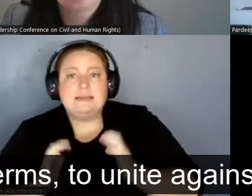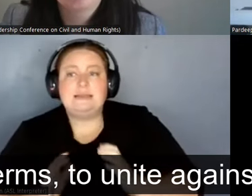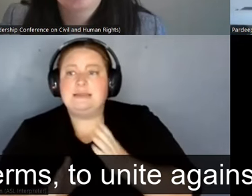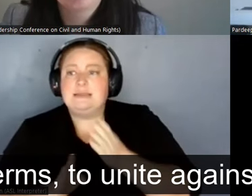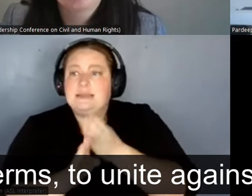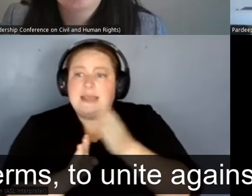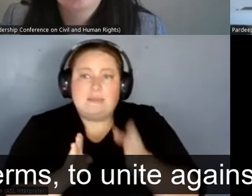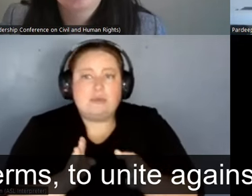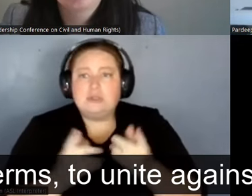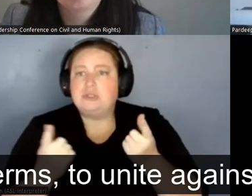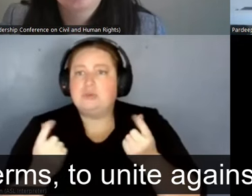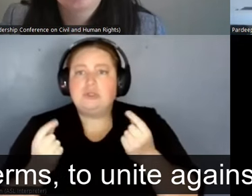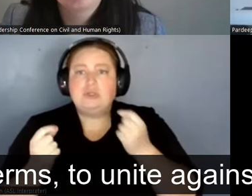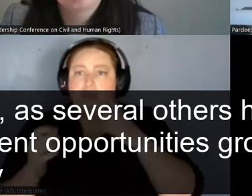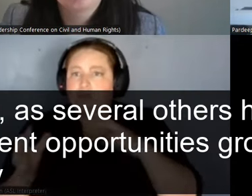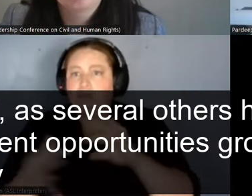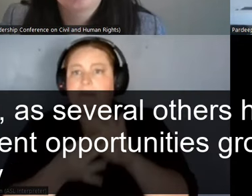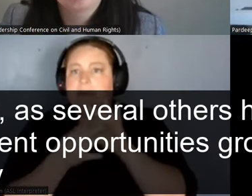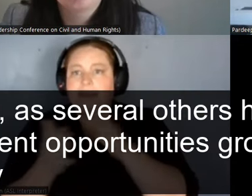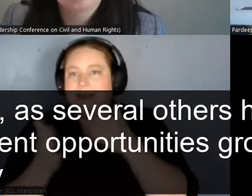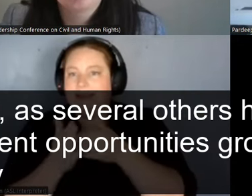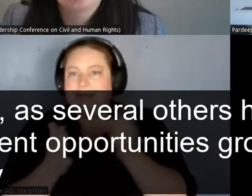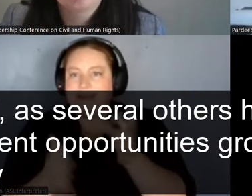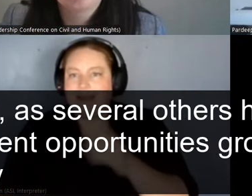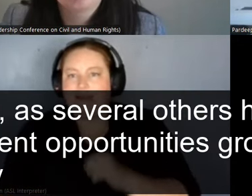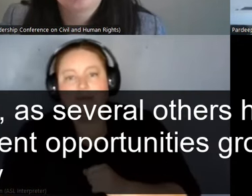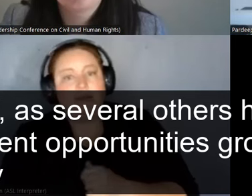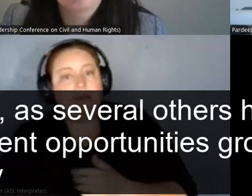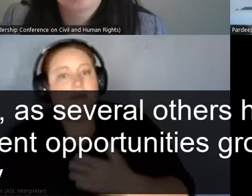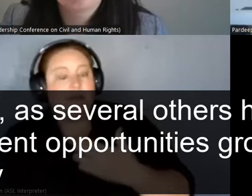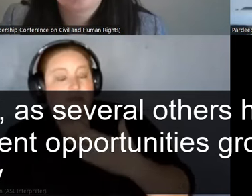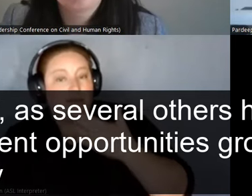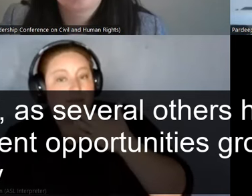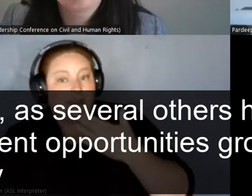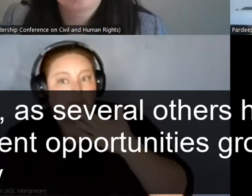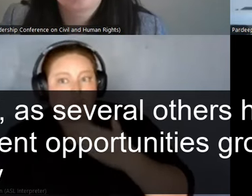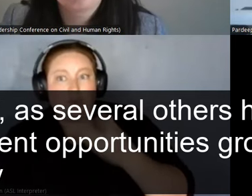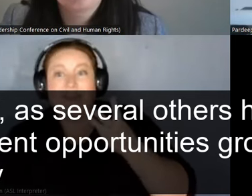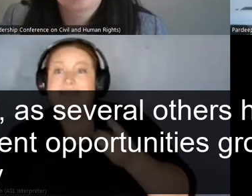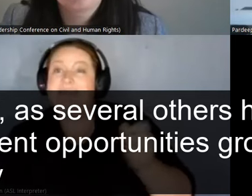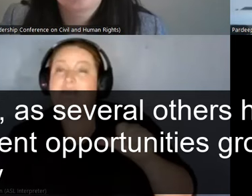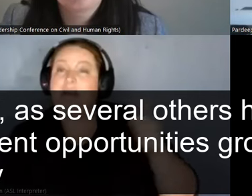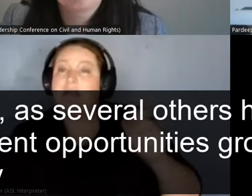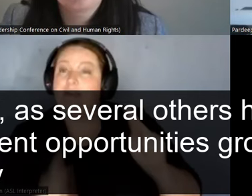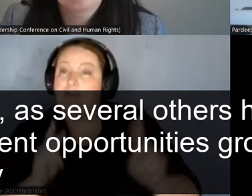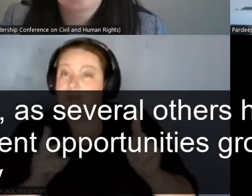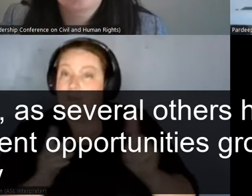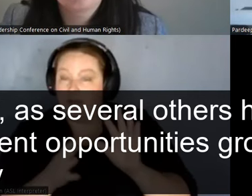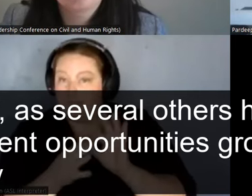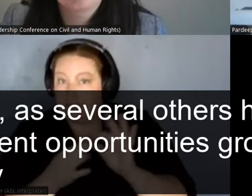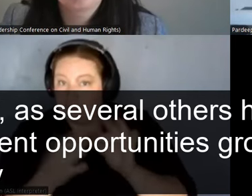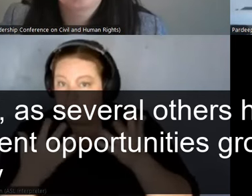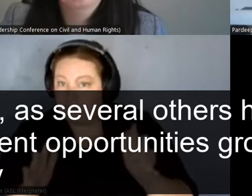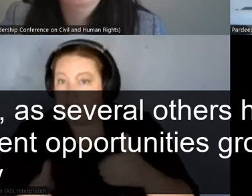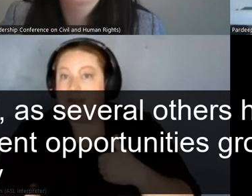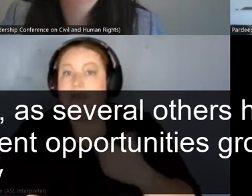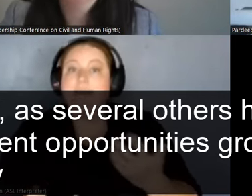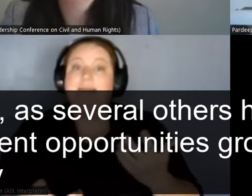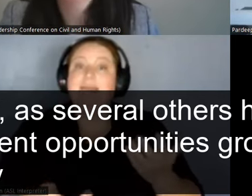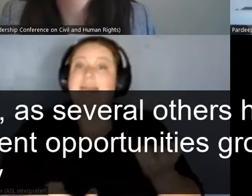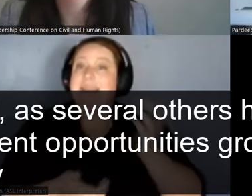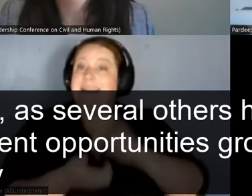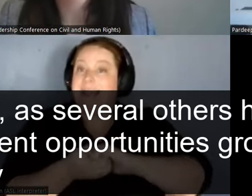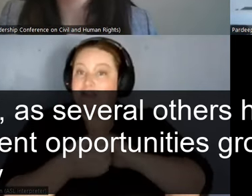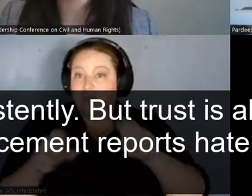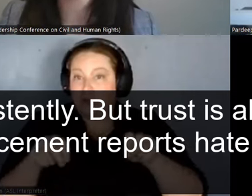to unite against hate? Thank you. Well, as several others have noted today, engagement opportunities grow trust,